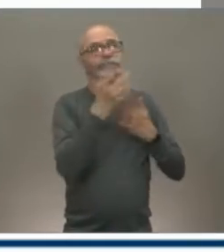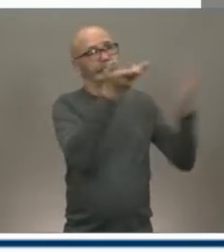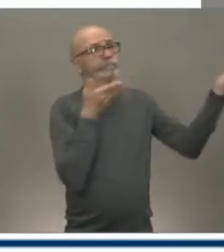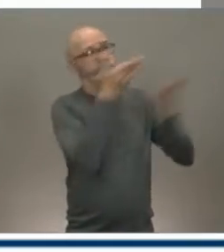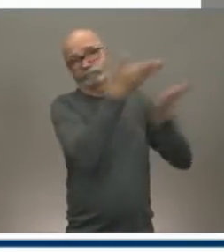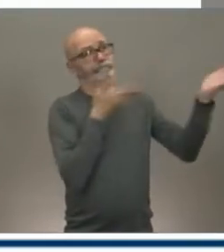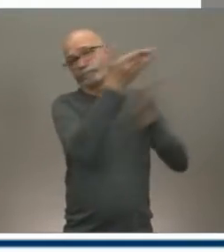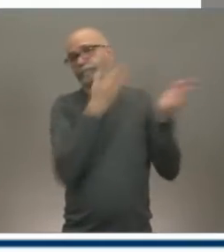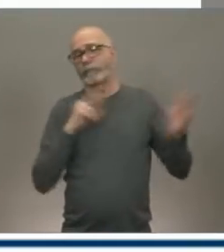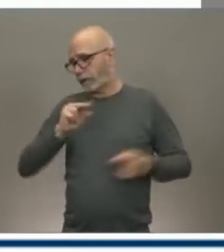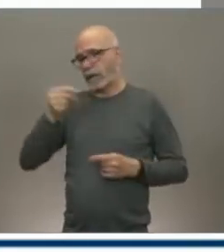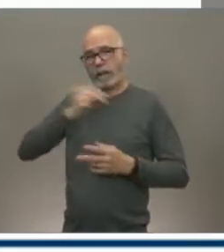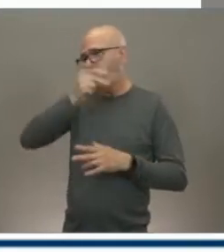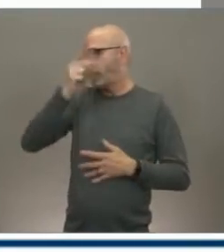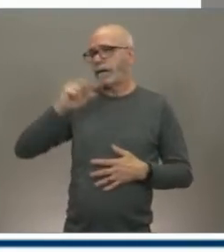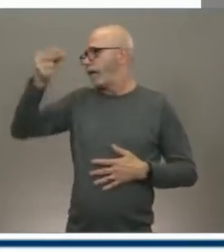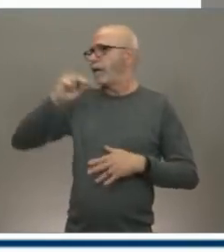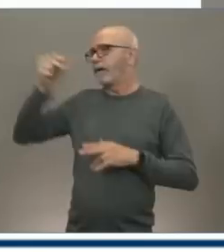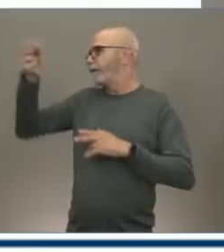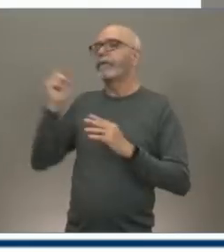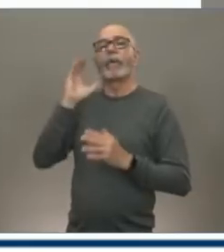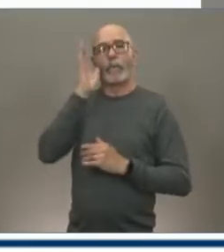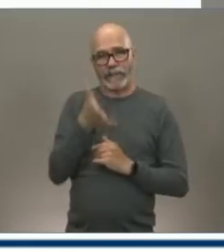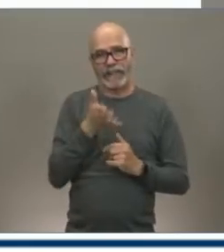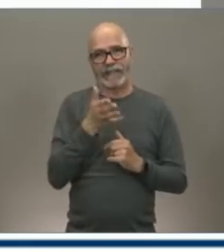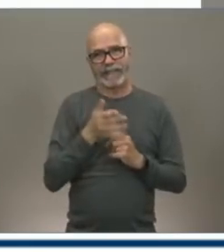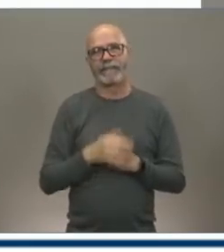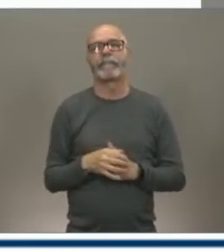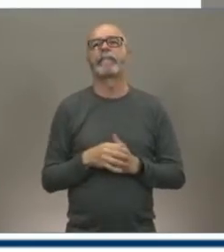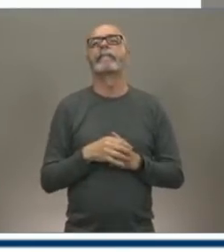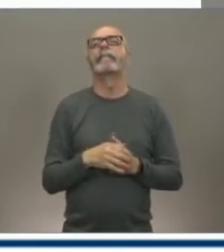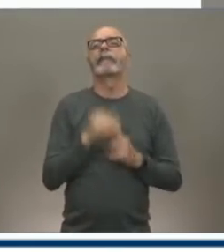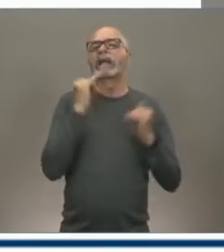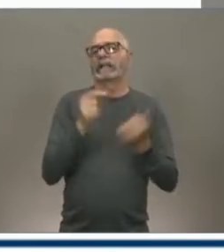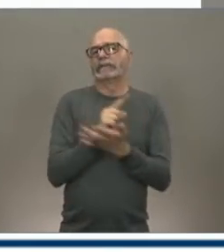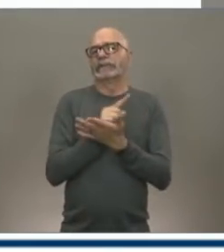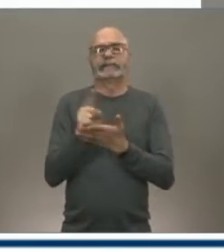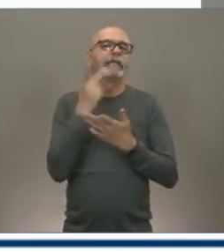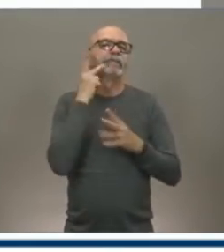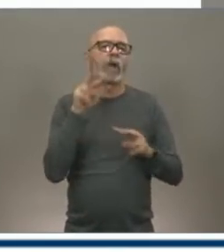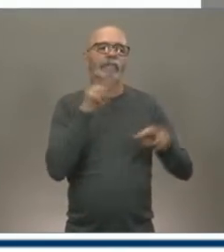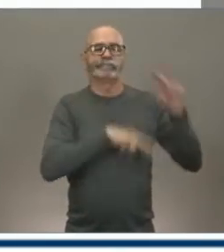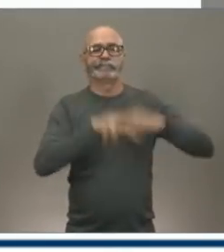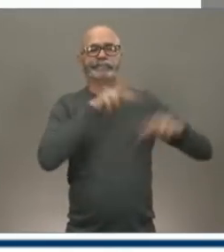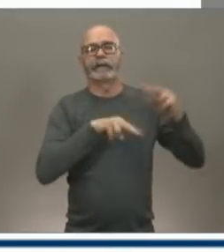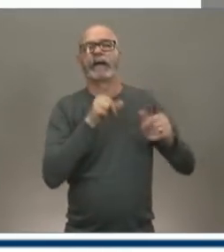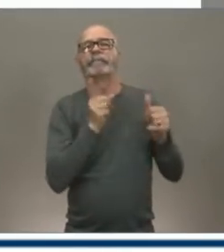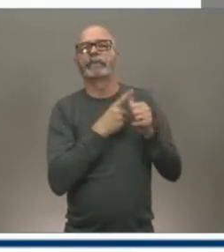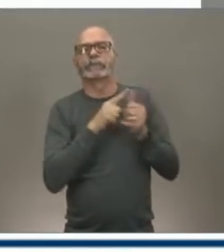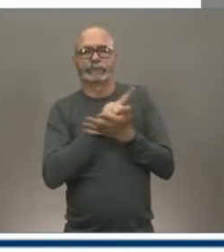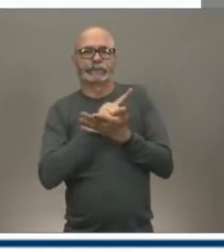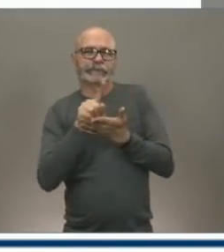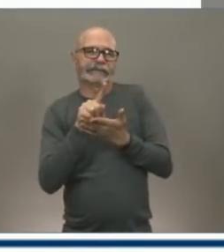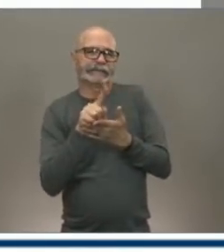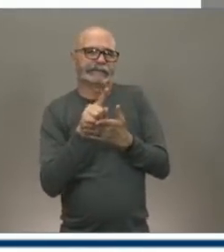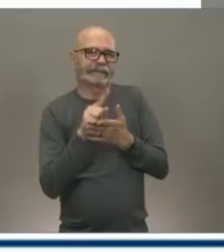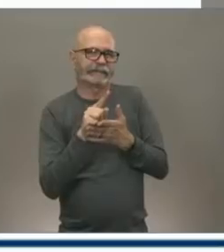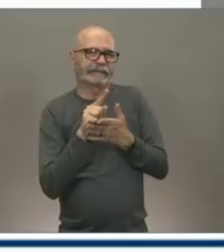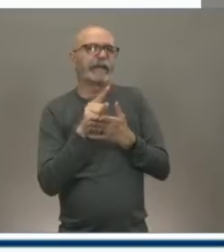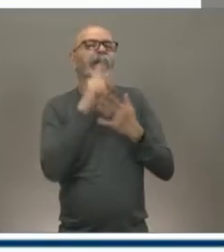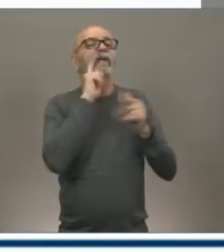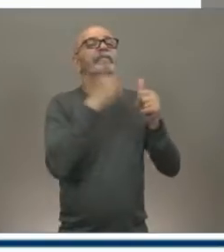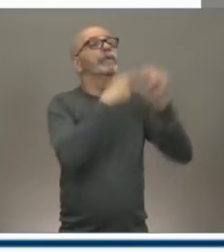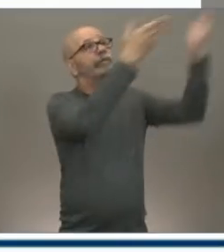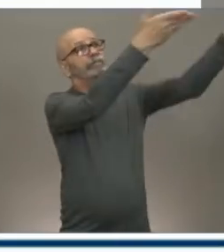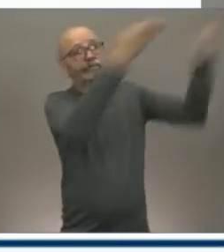us. This week, we'll be taking part in a dry run to test our processes when it comes to shipping, delivering, and